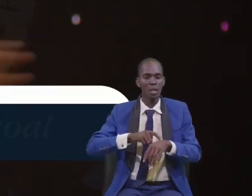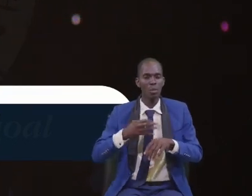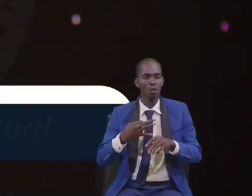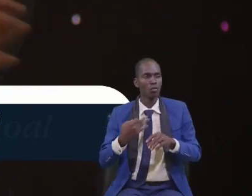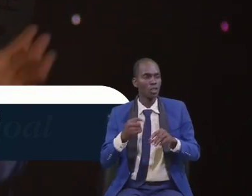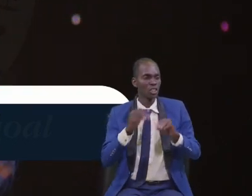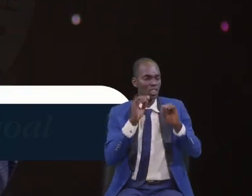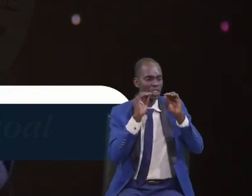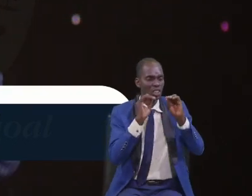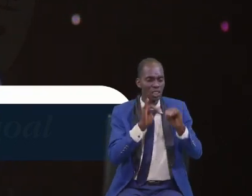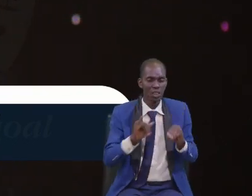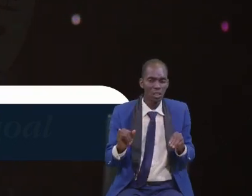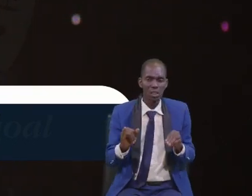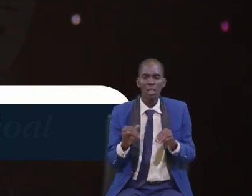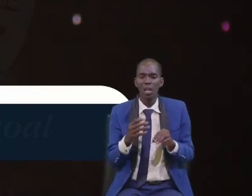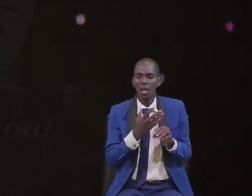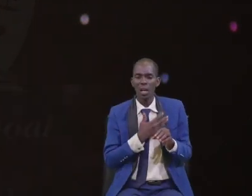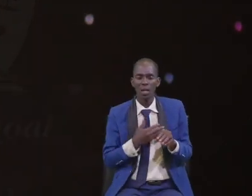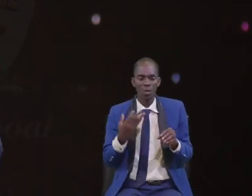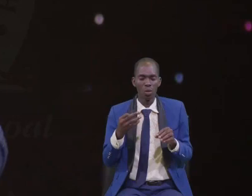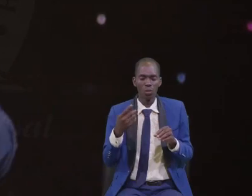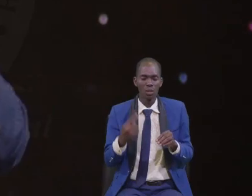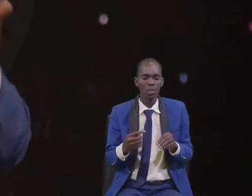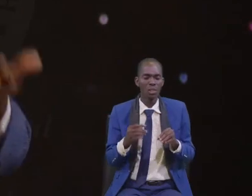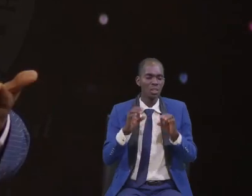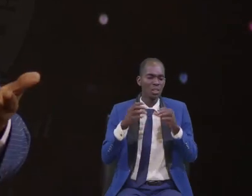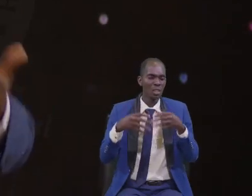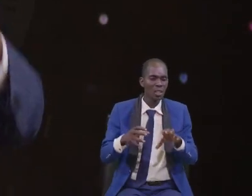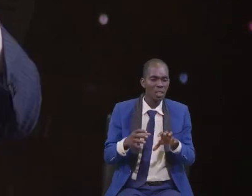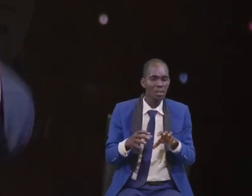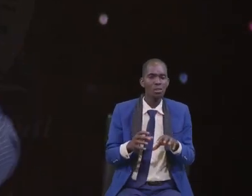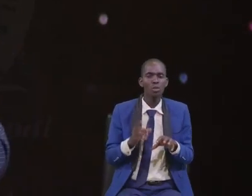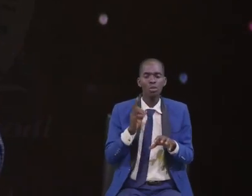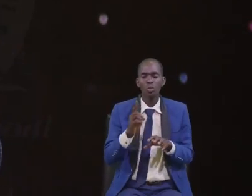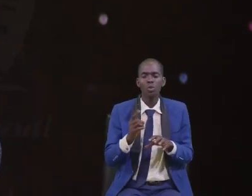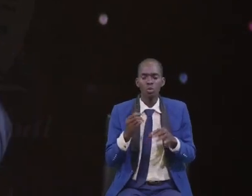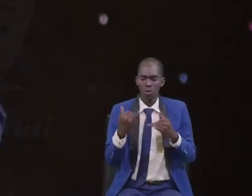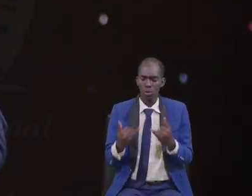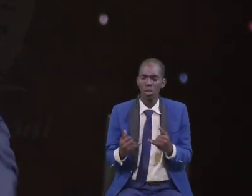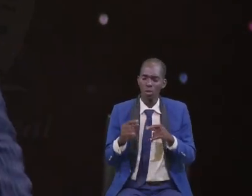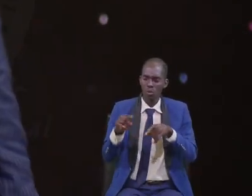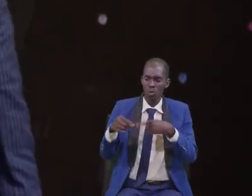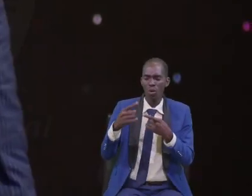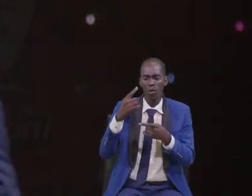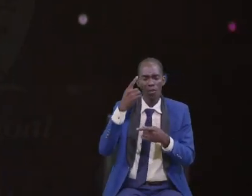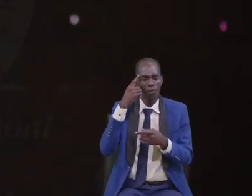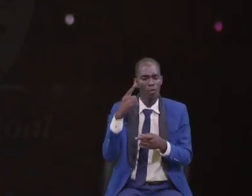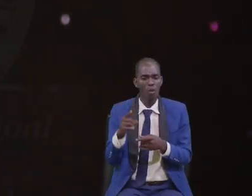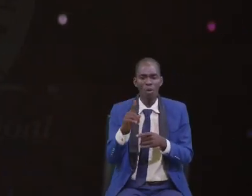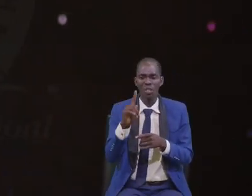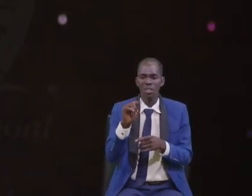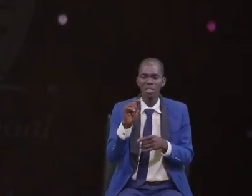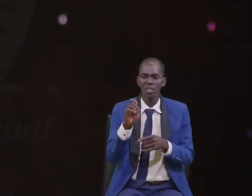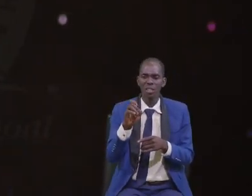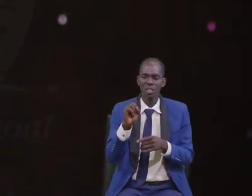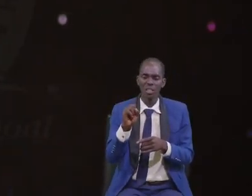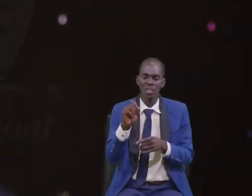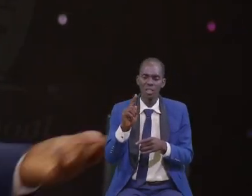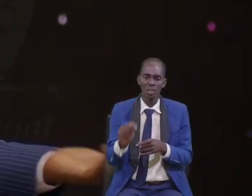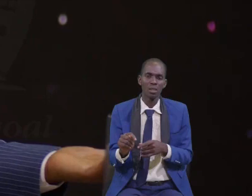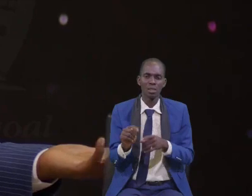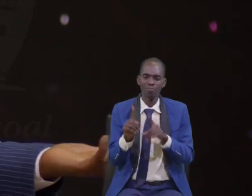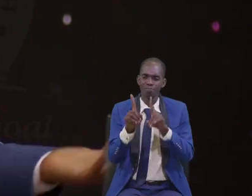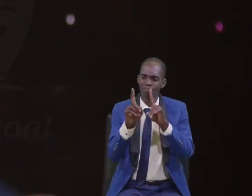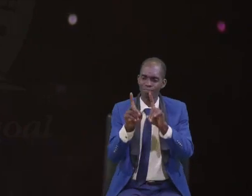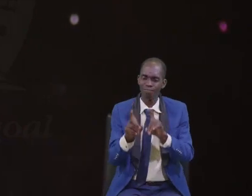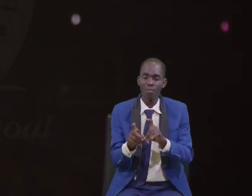the classes we've been having, we're going for test now. And you understand, this is to test. And